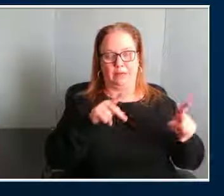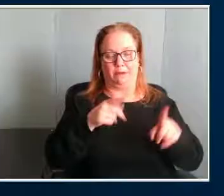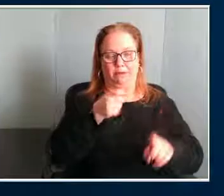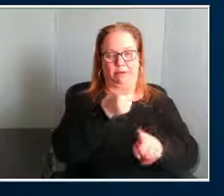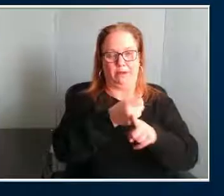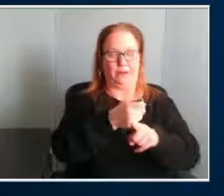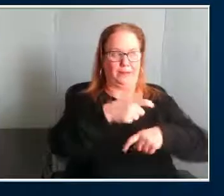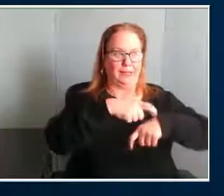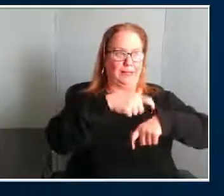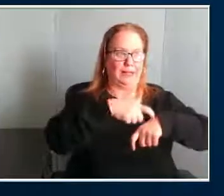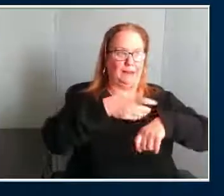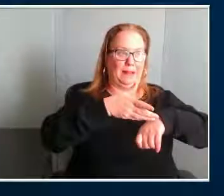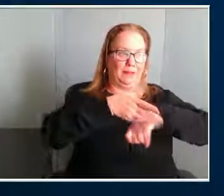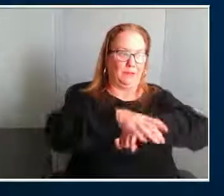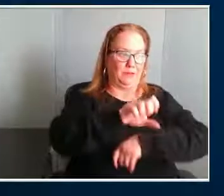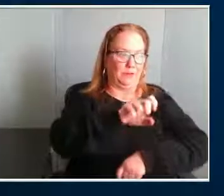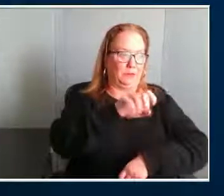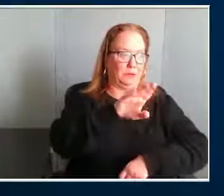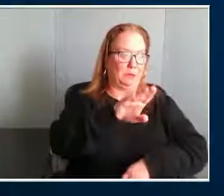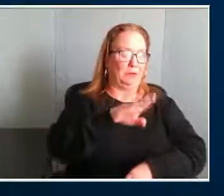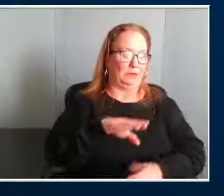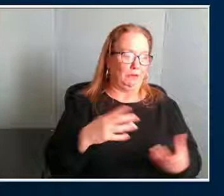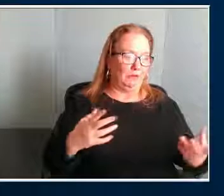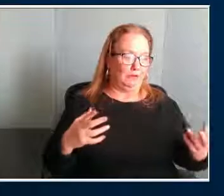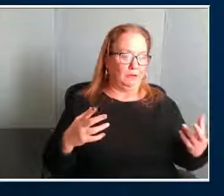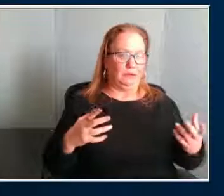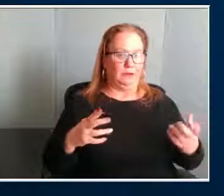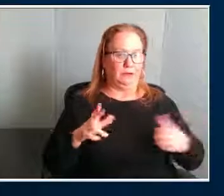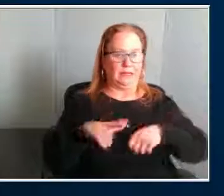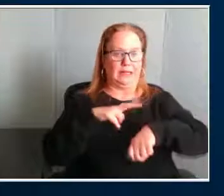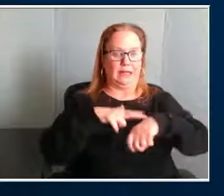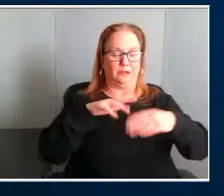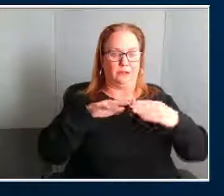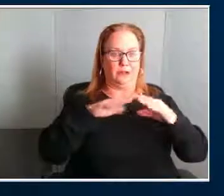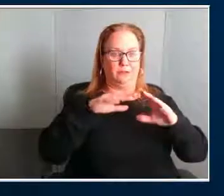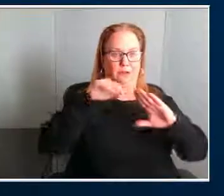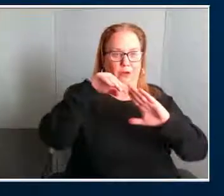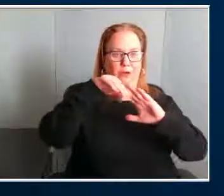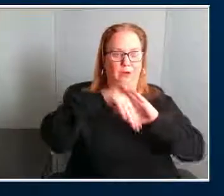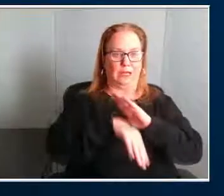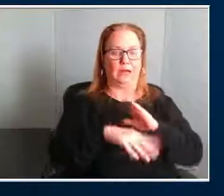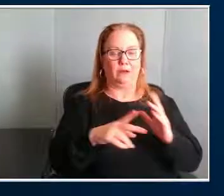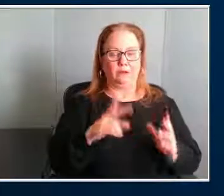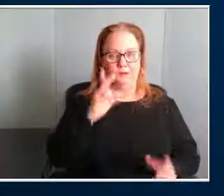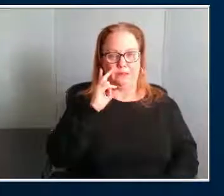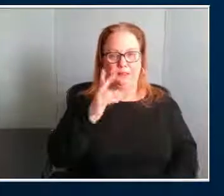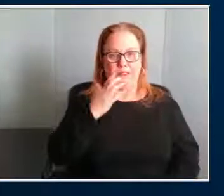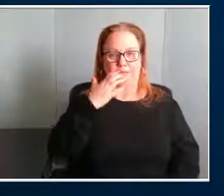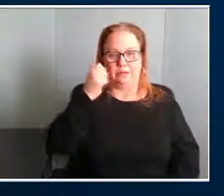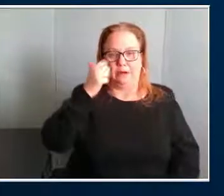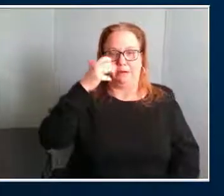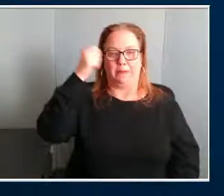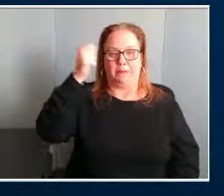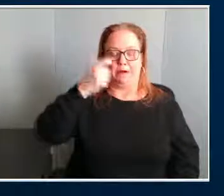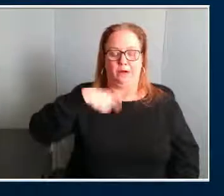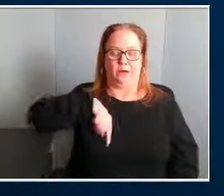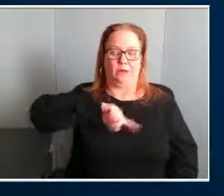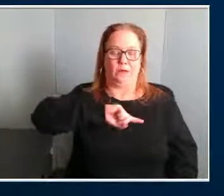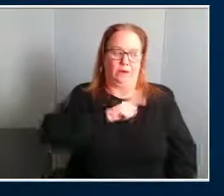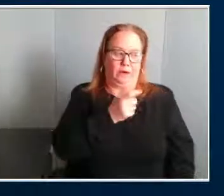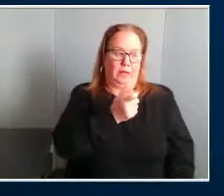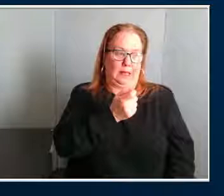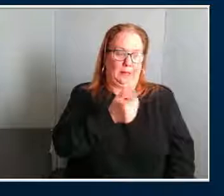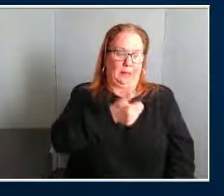though it would be. And, the national numbers are all trending down. The heat map looks better and better. But there's a little bit of a bump